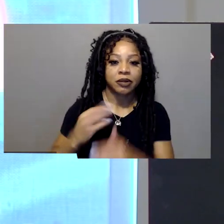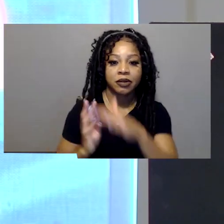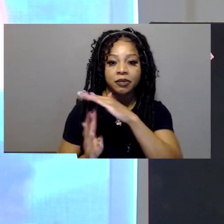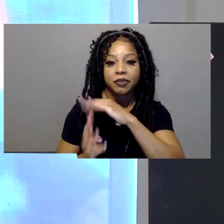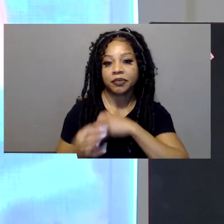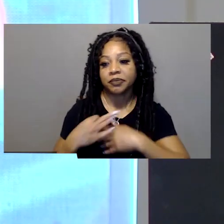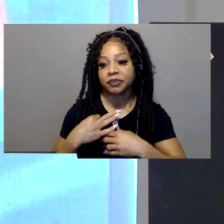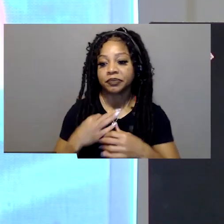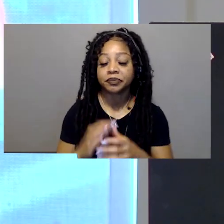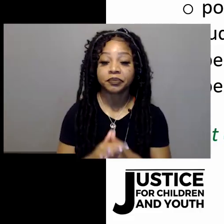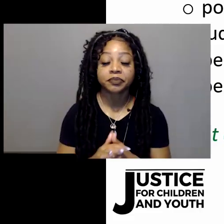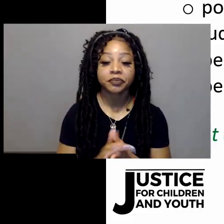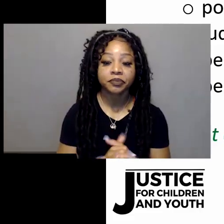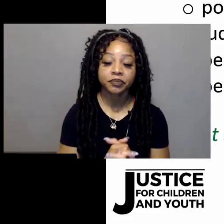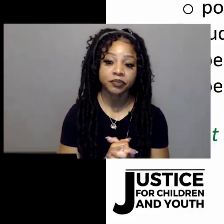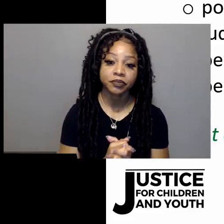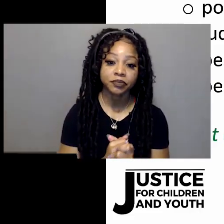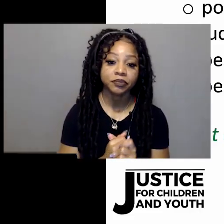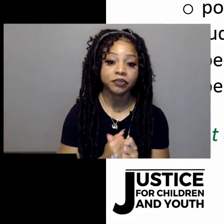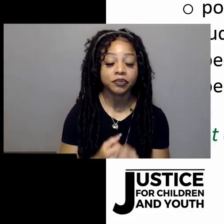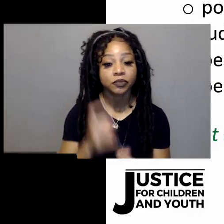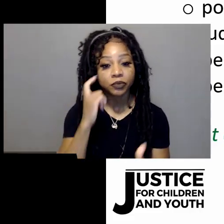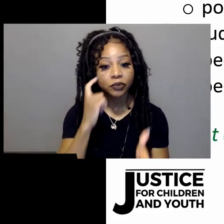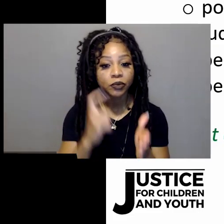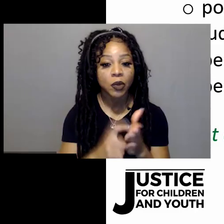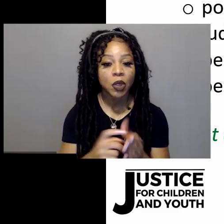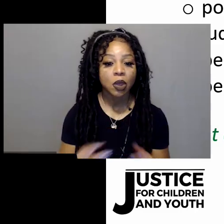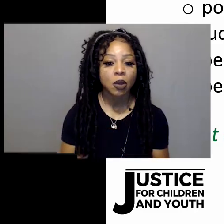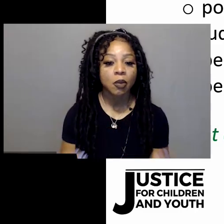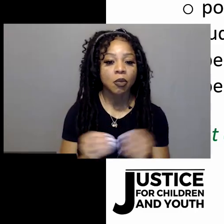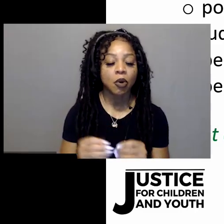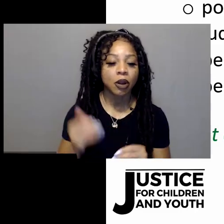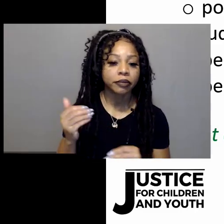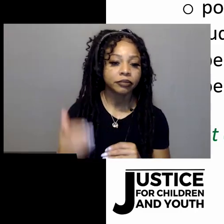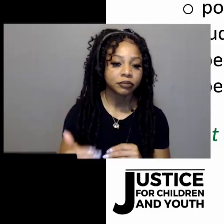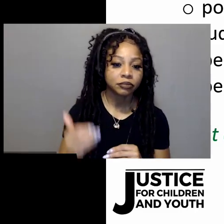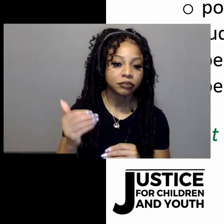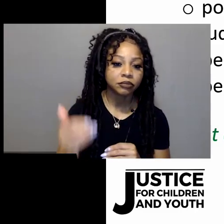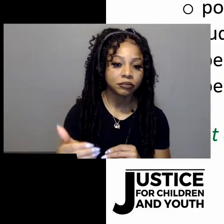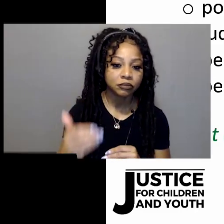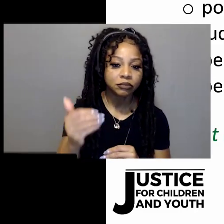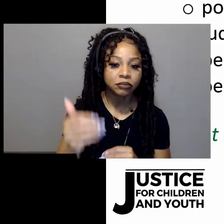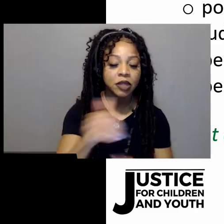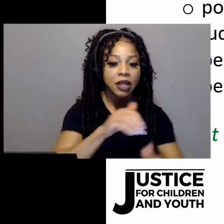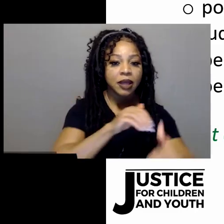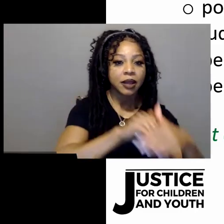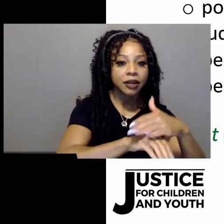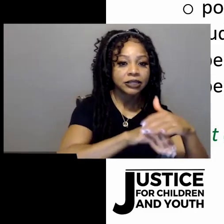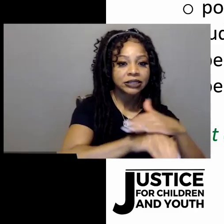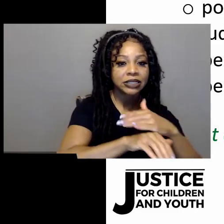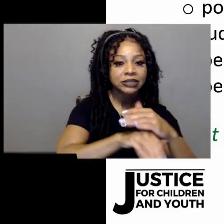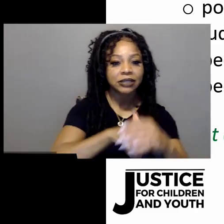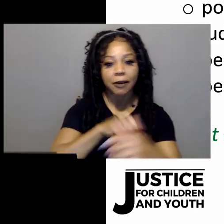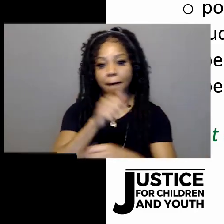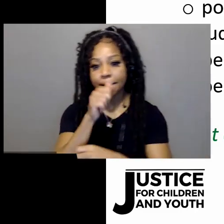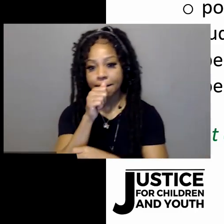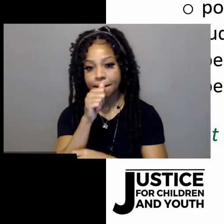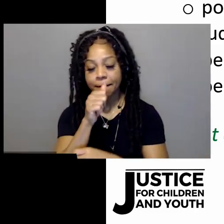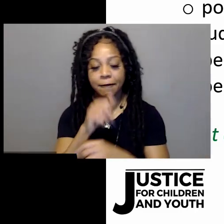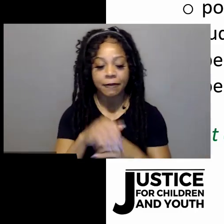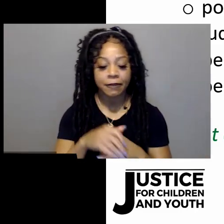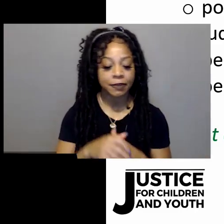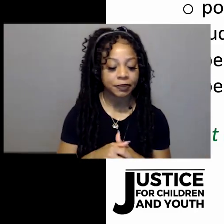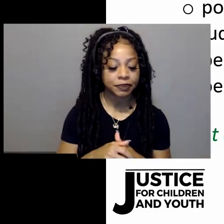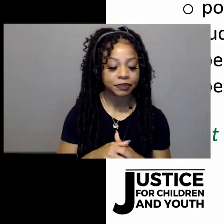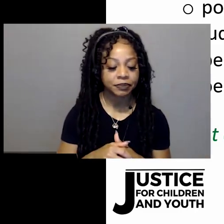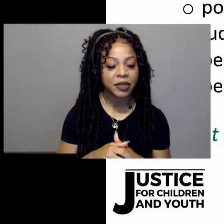What we do see more of is around access and privacy. This is really